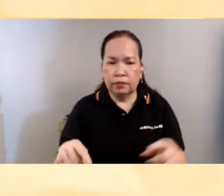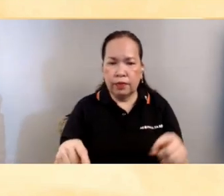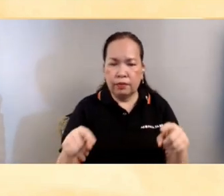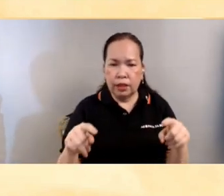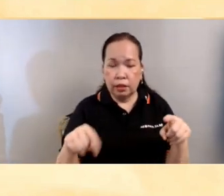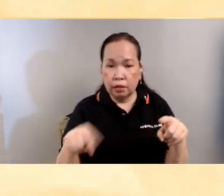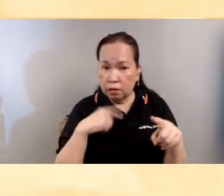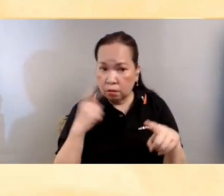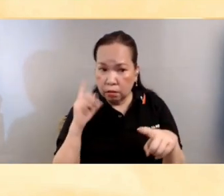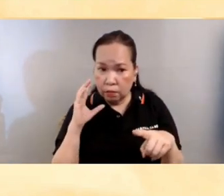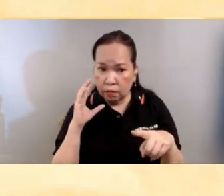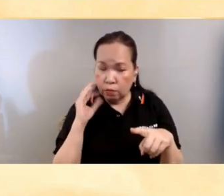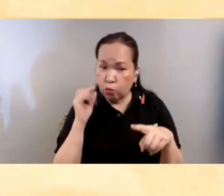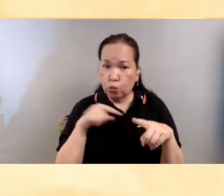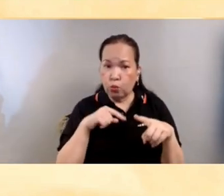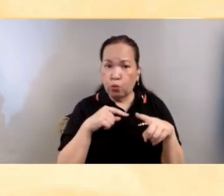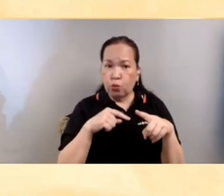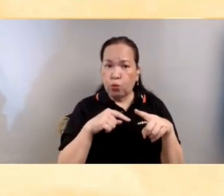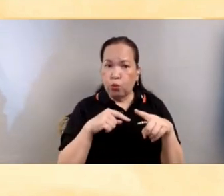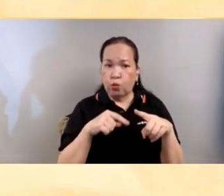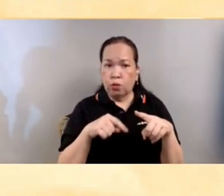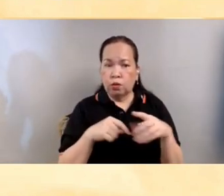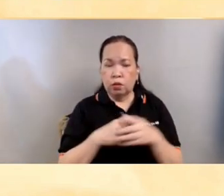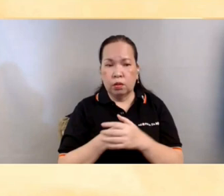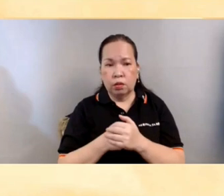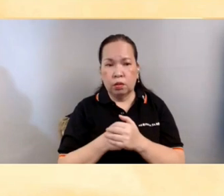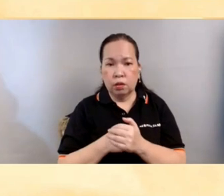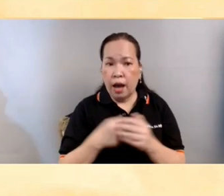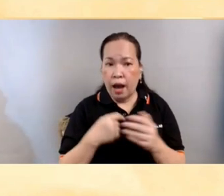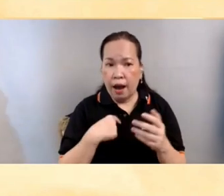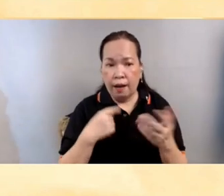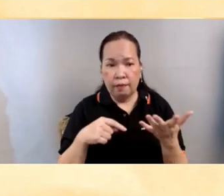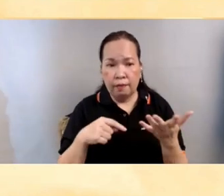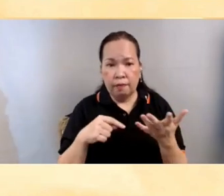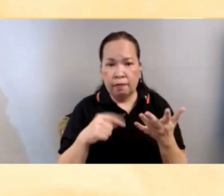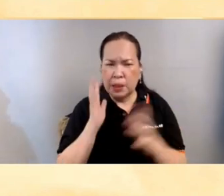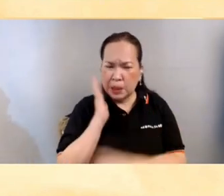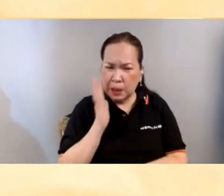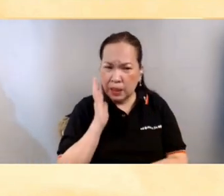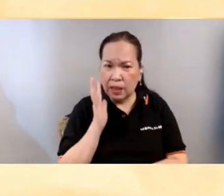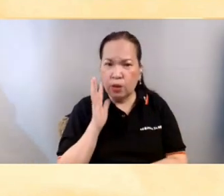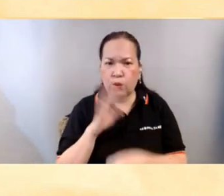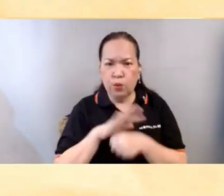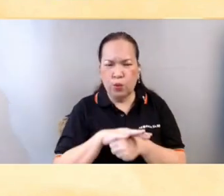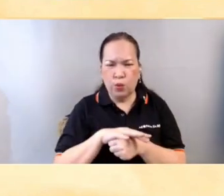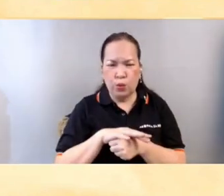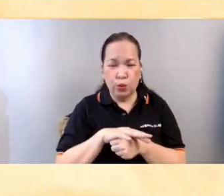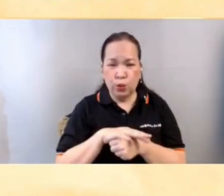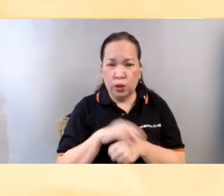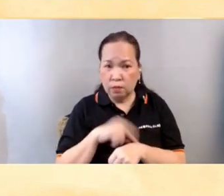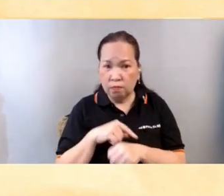really, like what I said, that is alarming. And then there's a shame and anxiety, okay, during